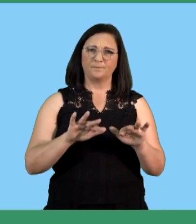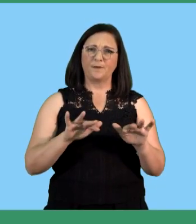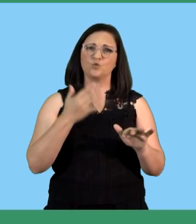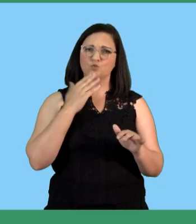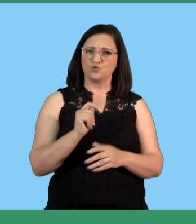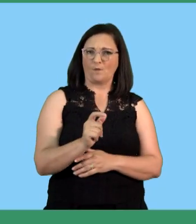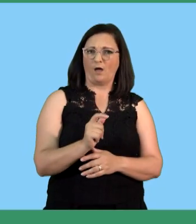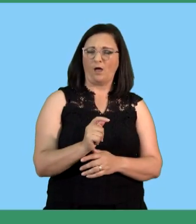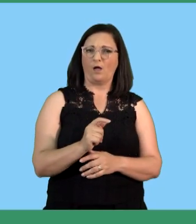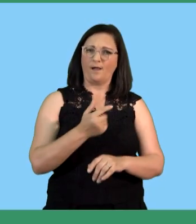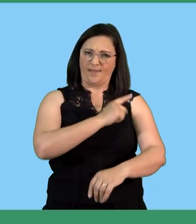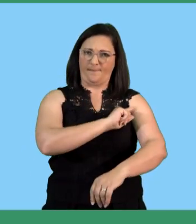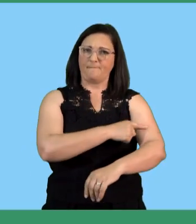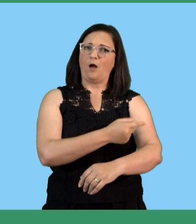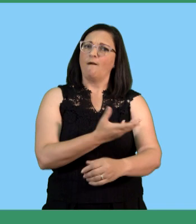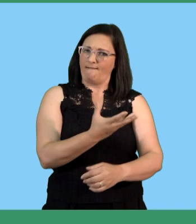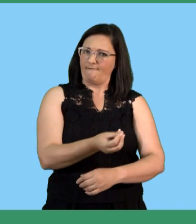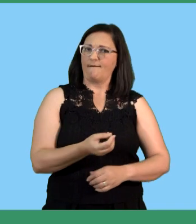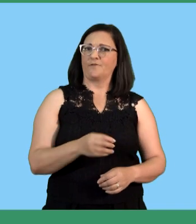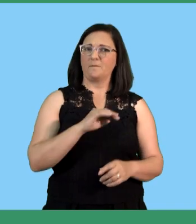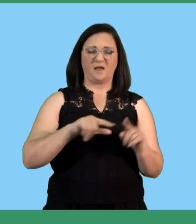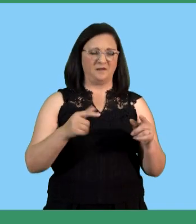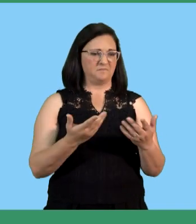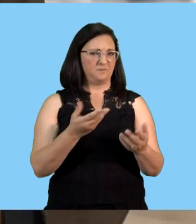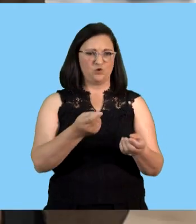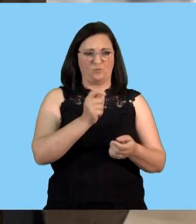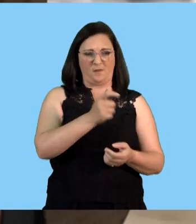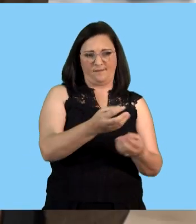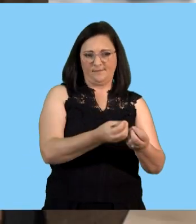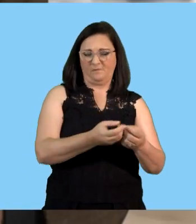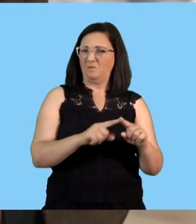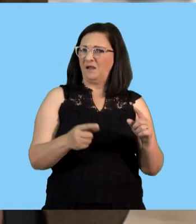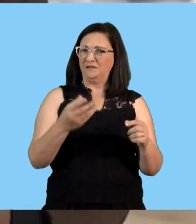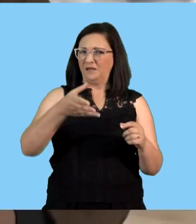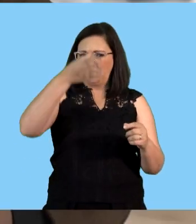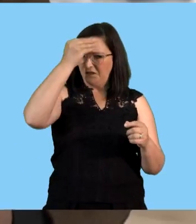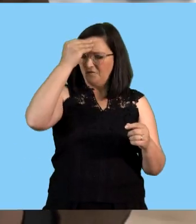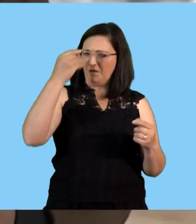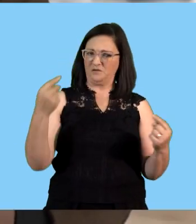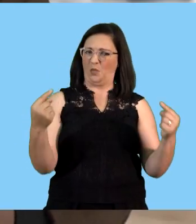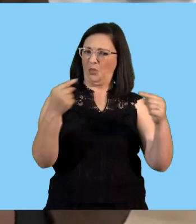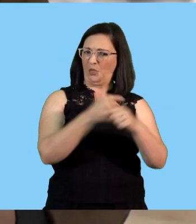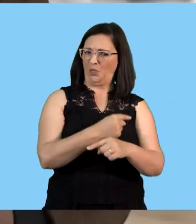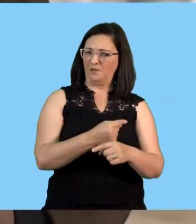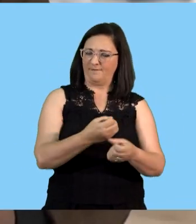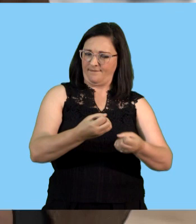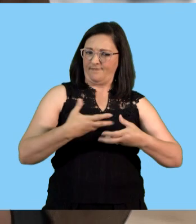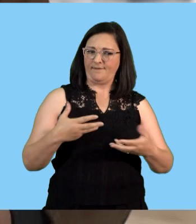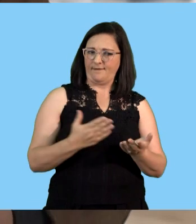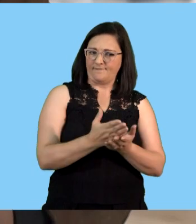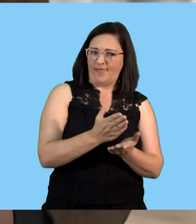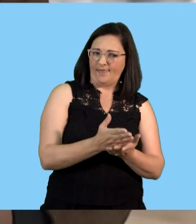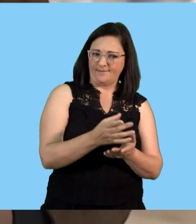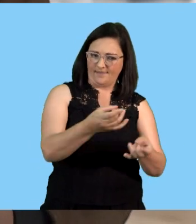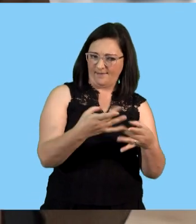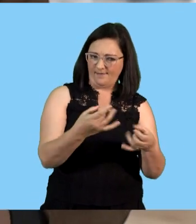not happy, if you bought a product but there was misleading information, or there was no information, there was not, it did not provide